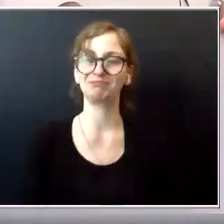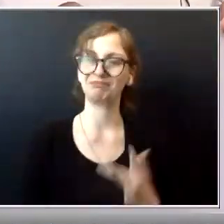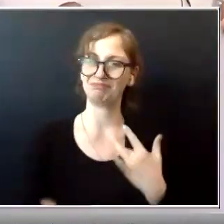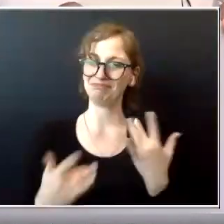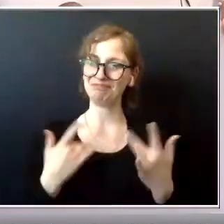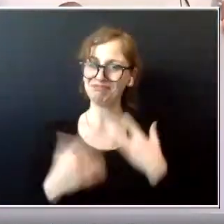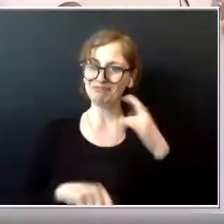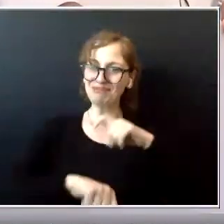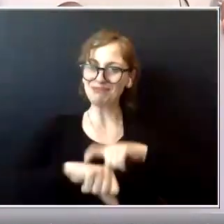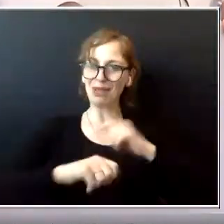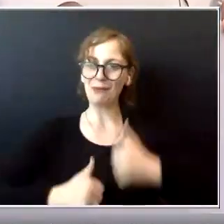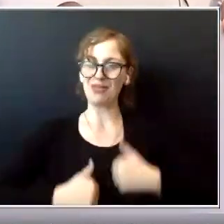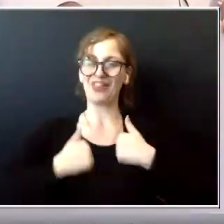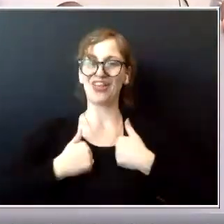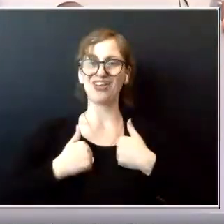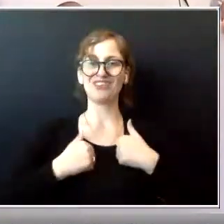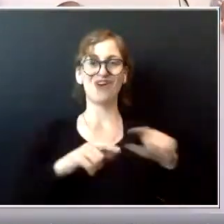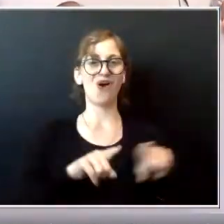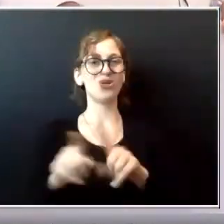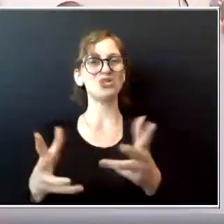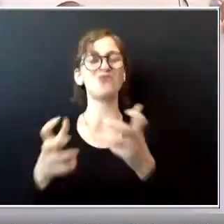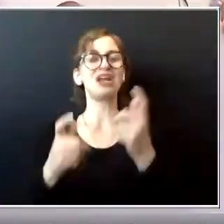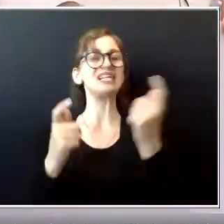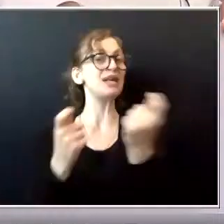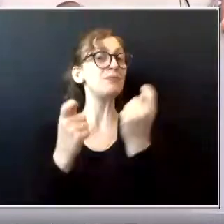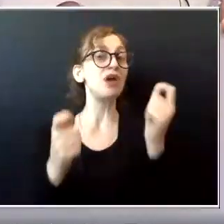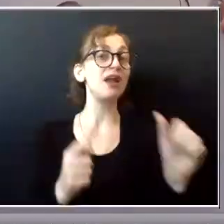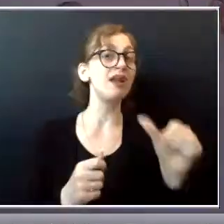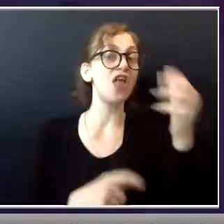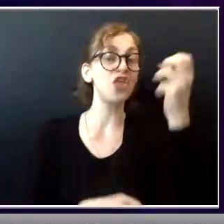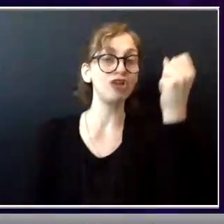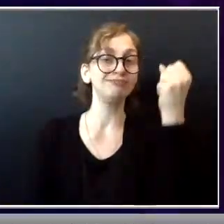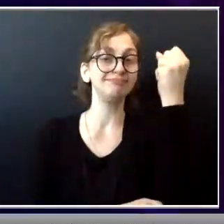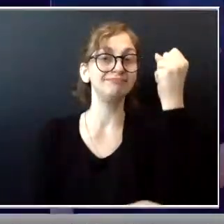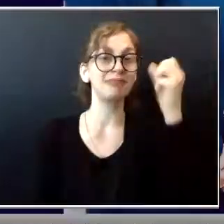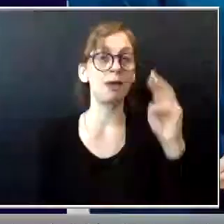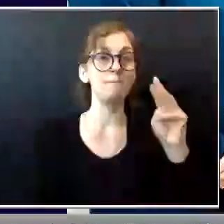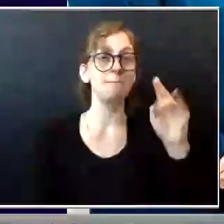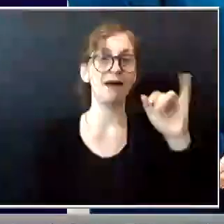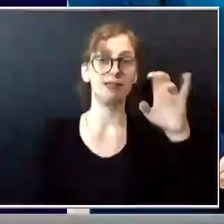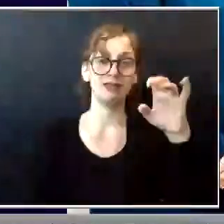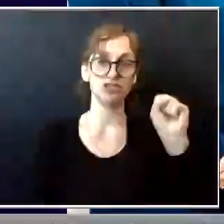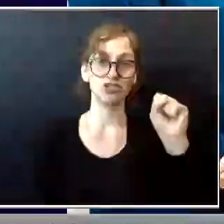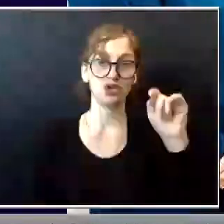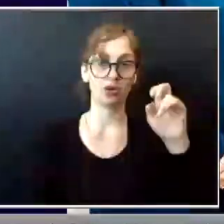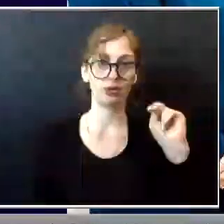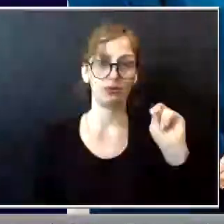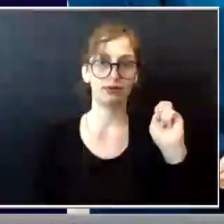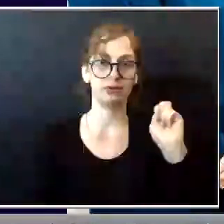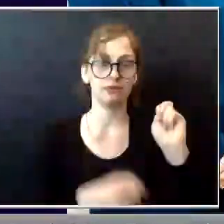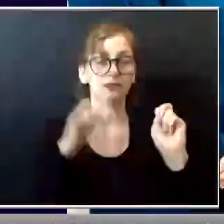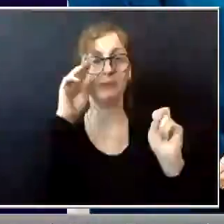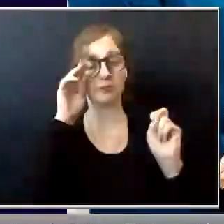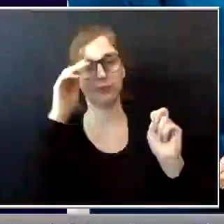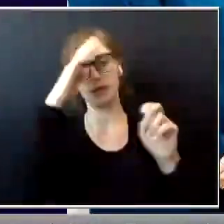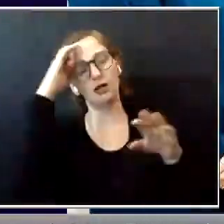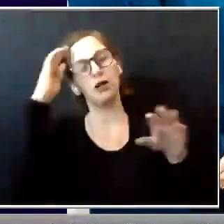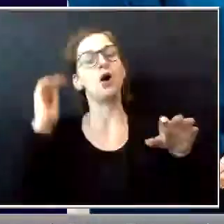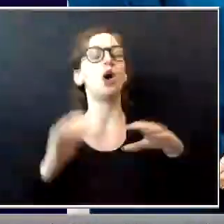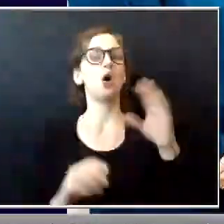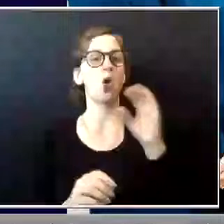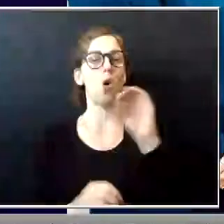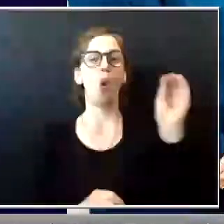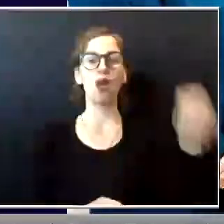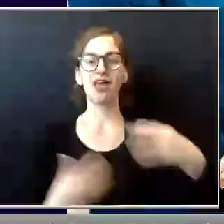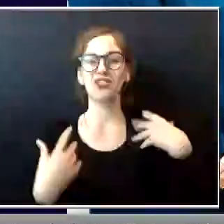want to celebrate another milestone, because this procedure hit a milestone with the Olathe Health Cardiovascular Center at Olathe